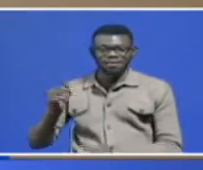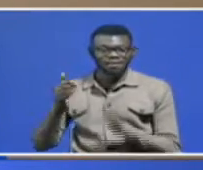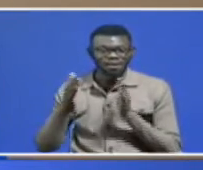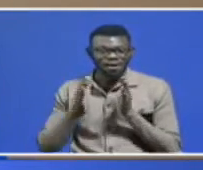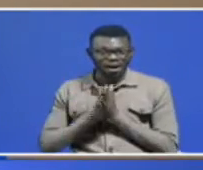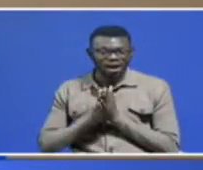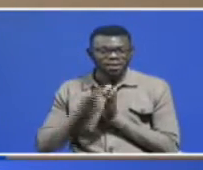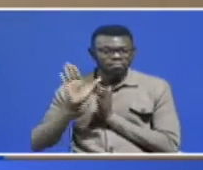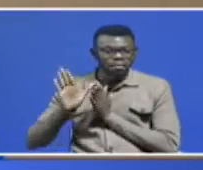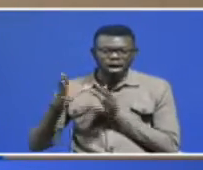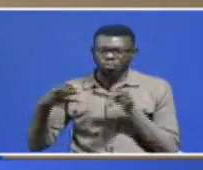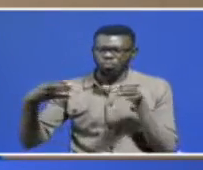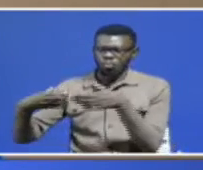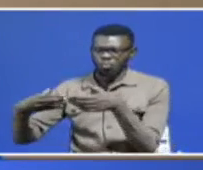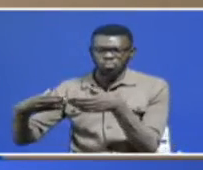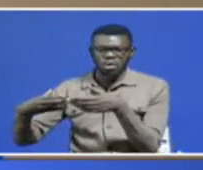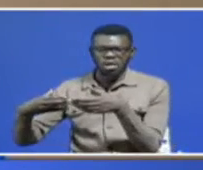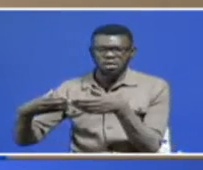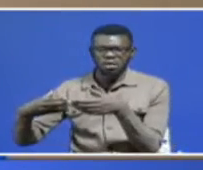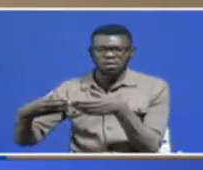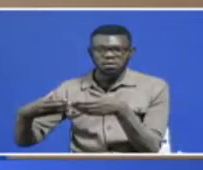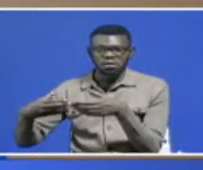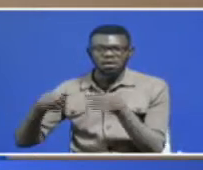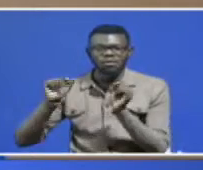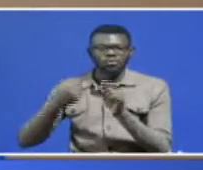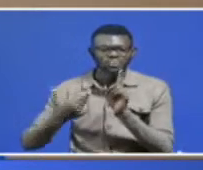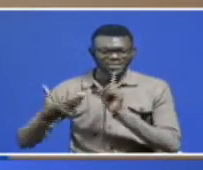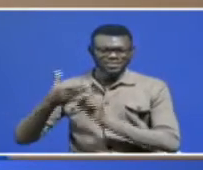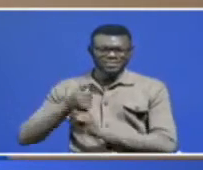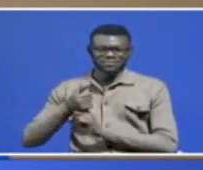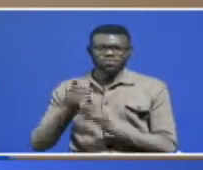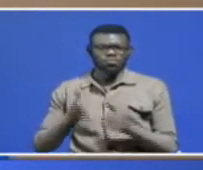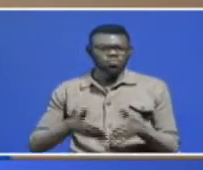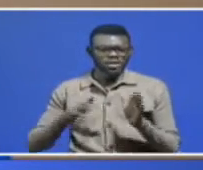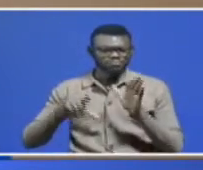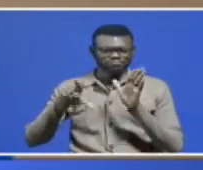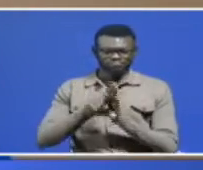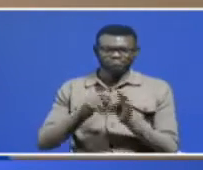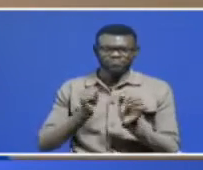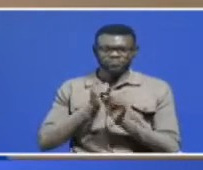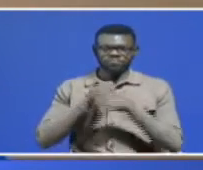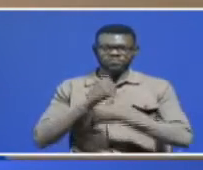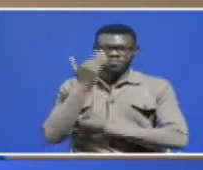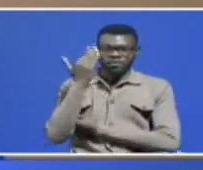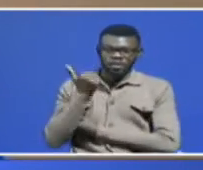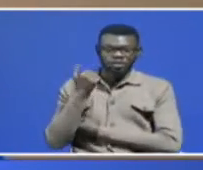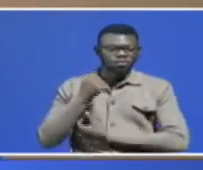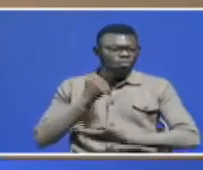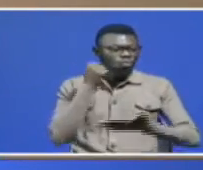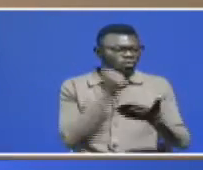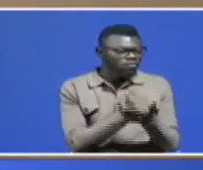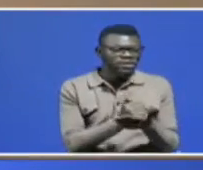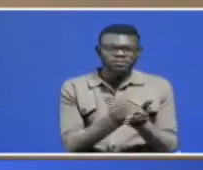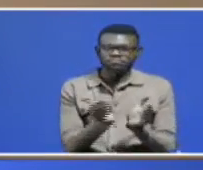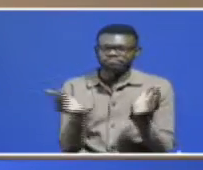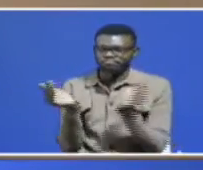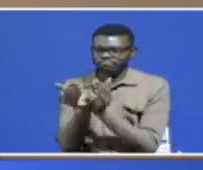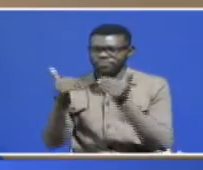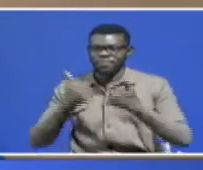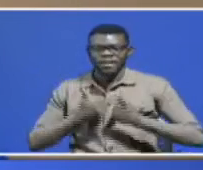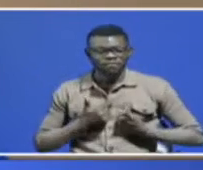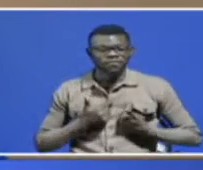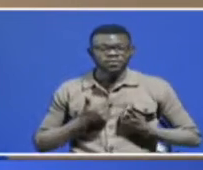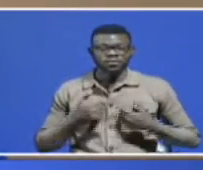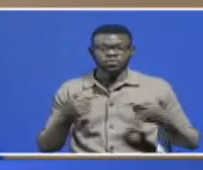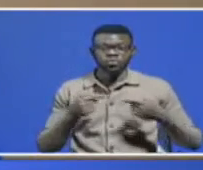and his minority would have been able to achieve through registration, because we have the office of minority or the opposition leader